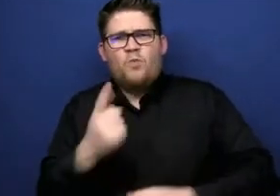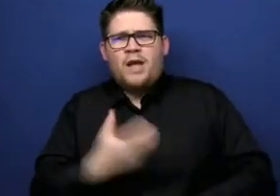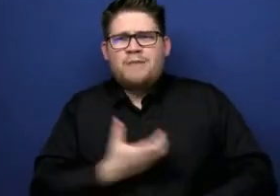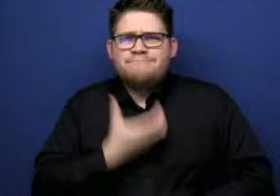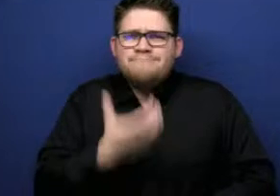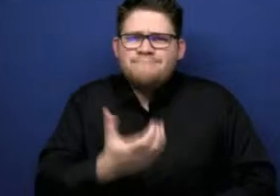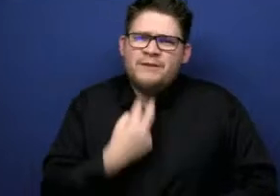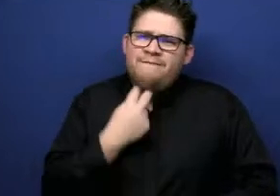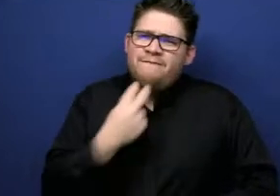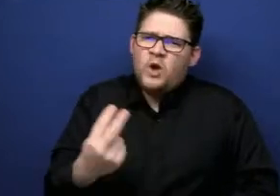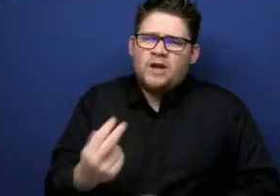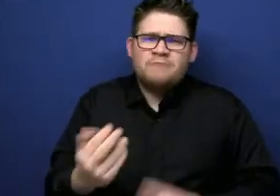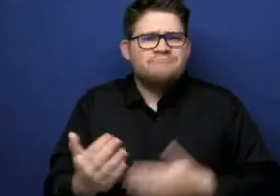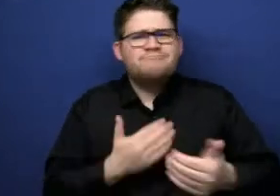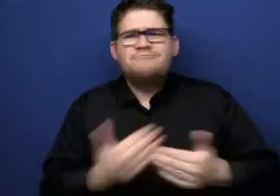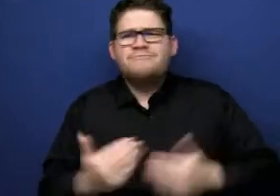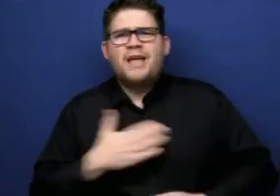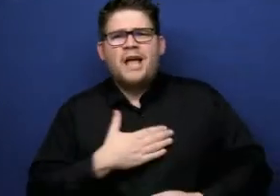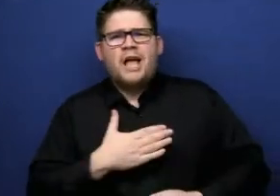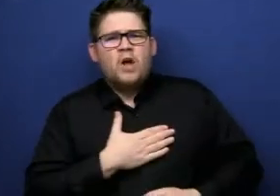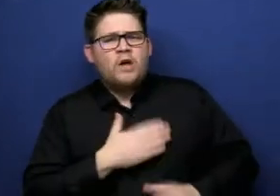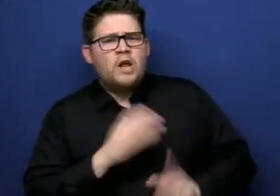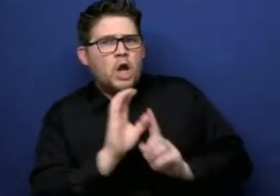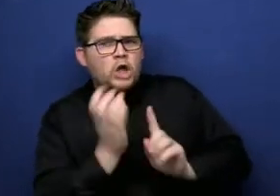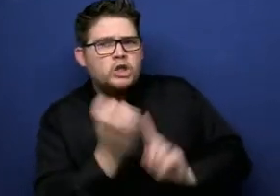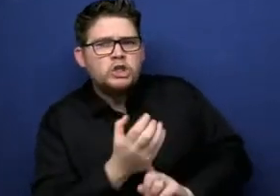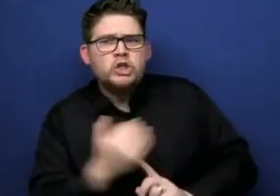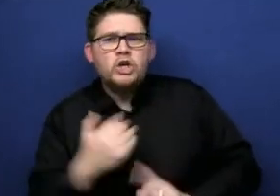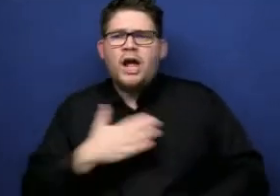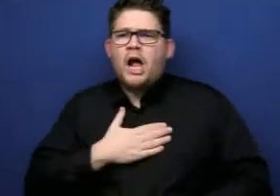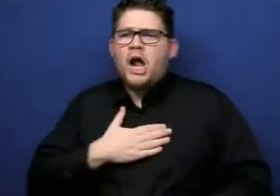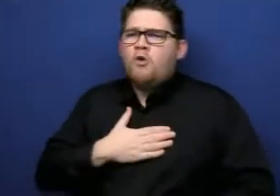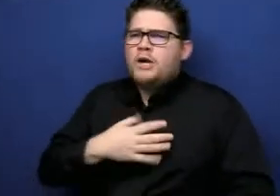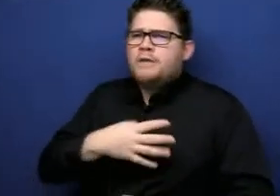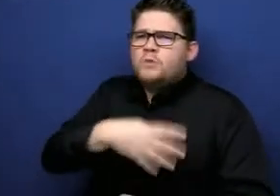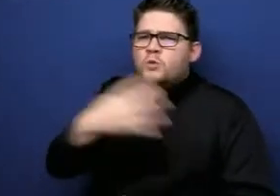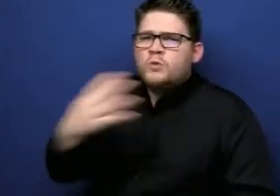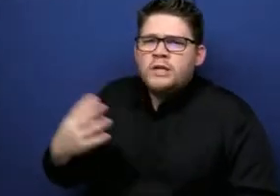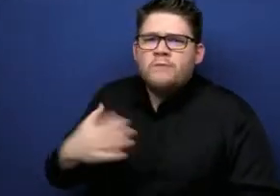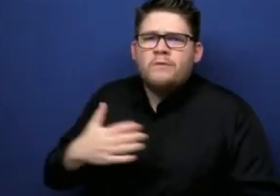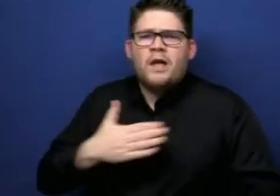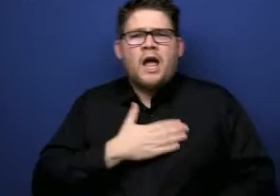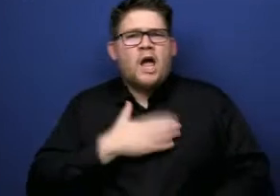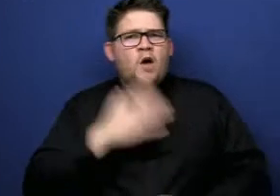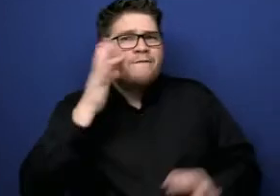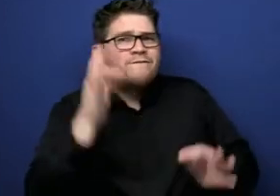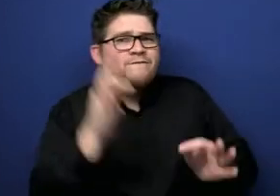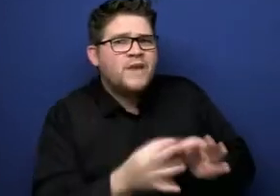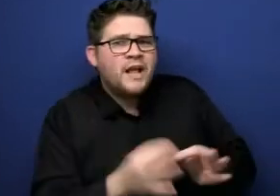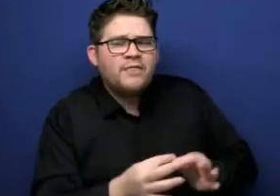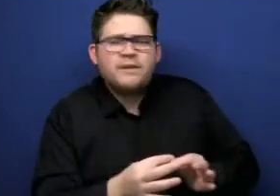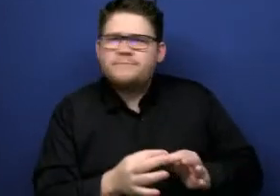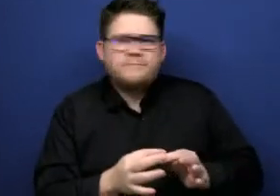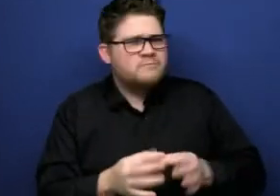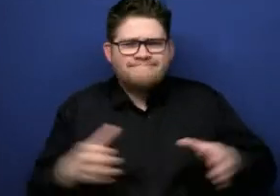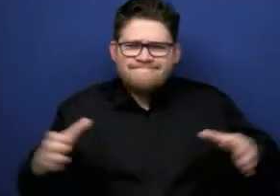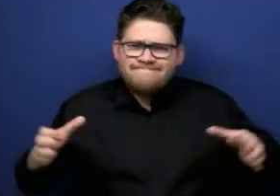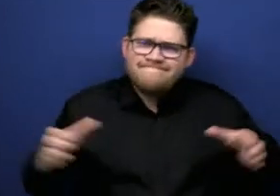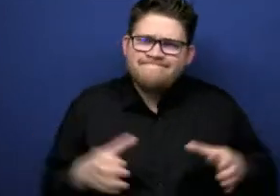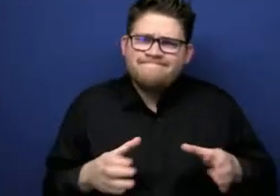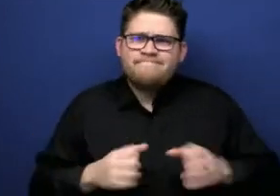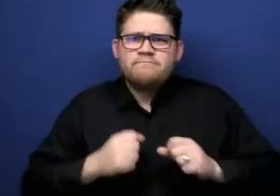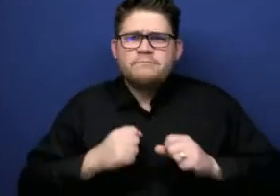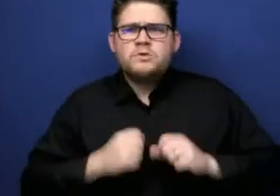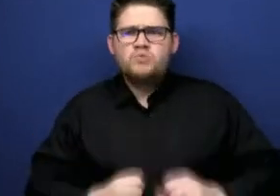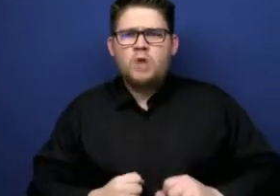our orientations or our ethnicity or our faith. We must stand against anti-Semitism and anti-racism whenever we